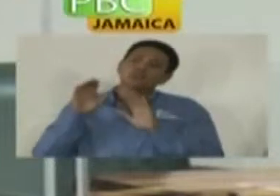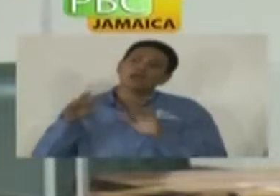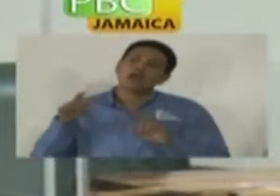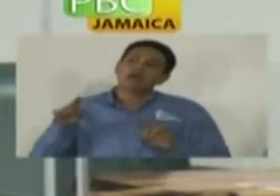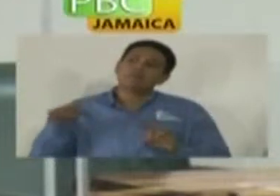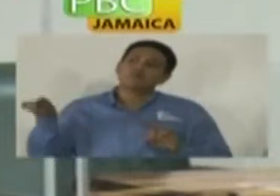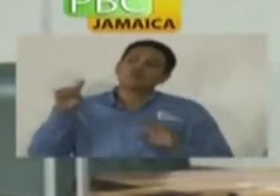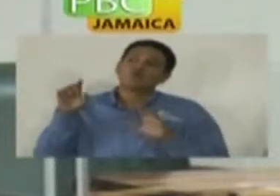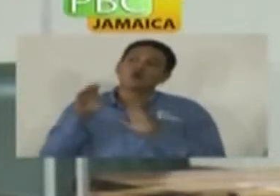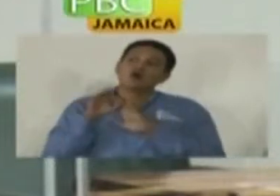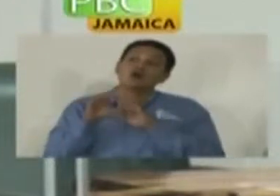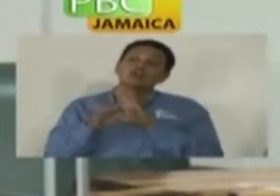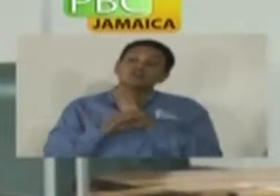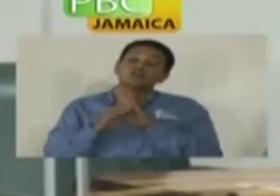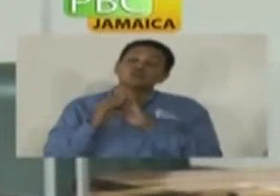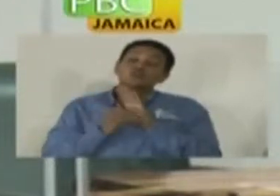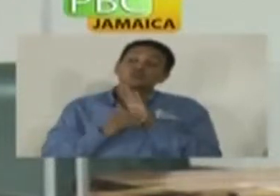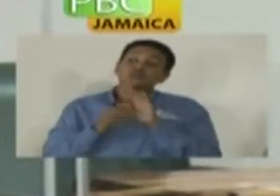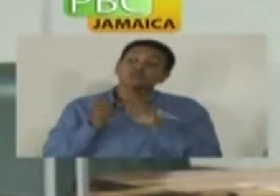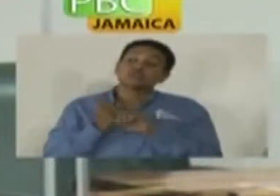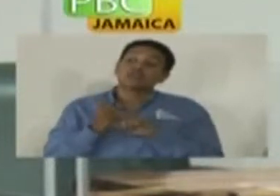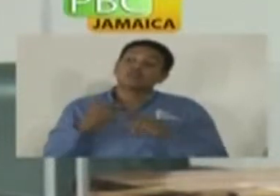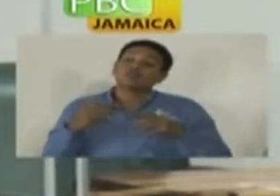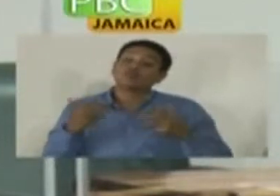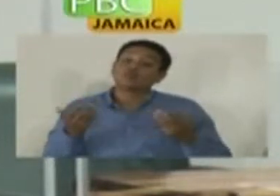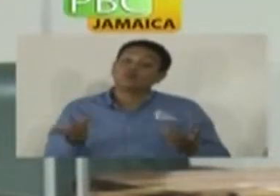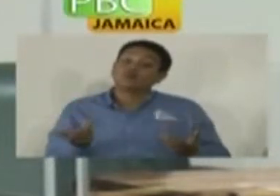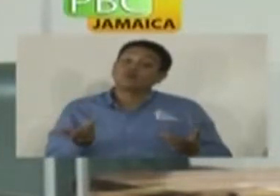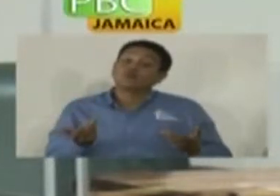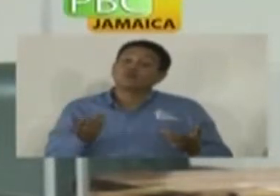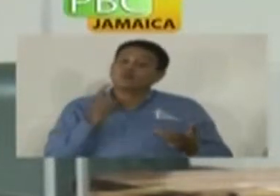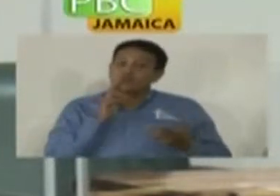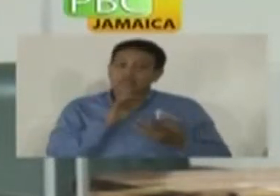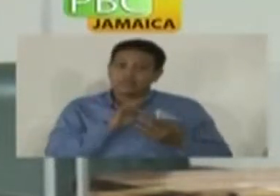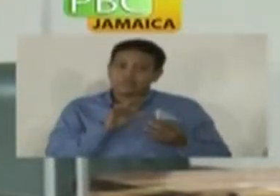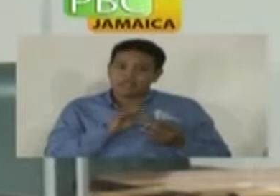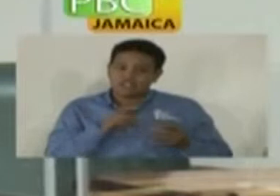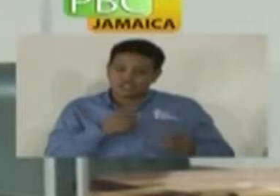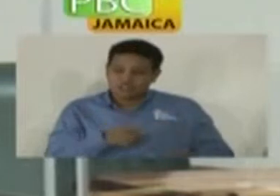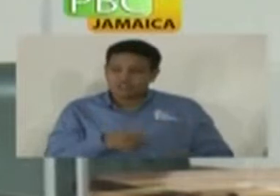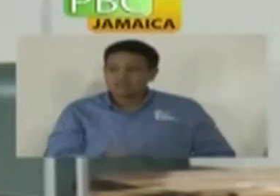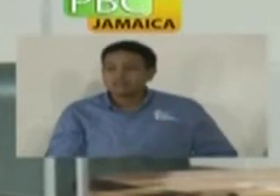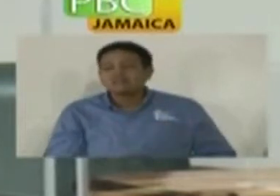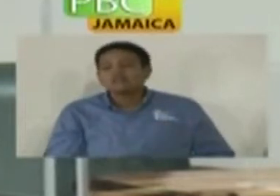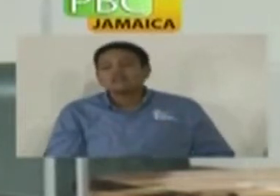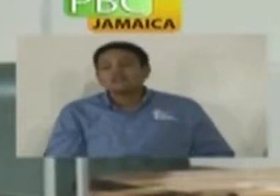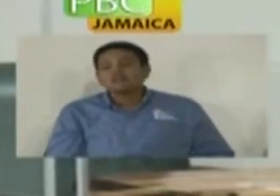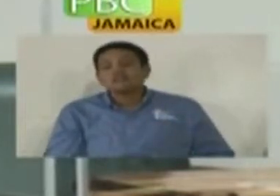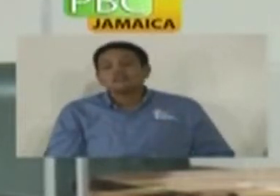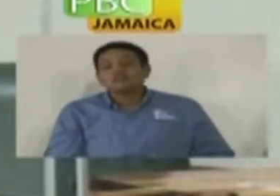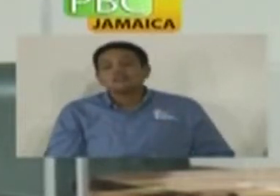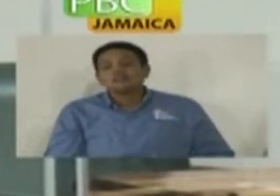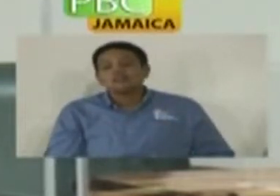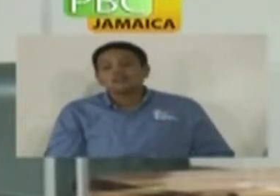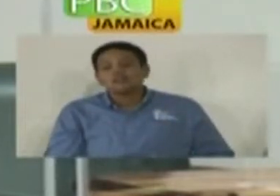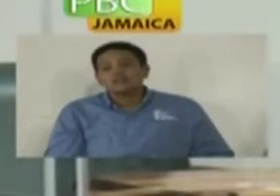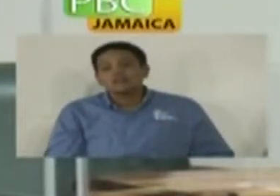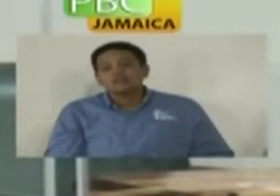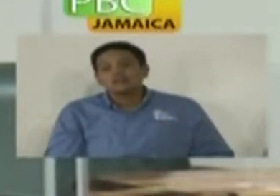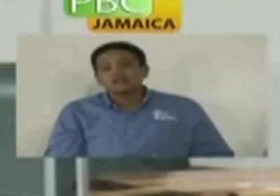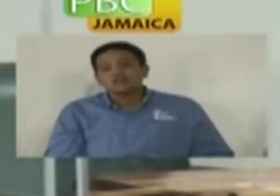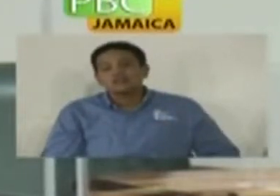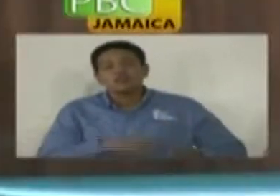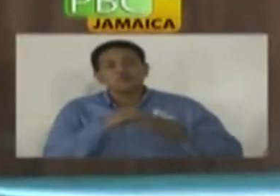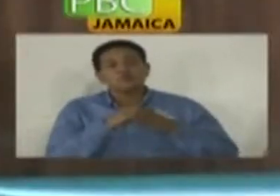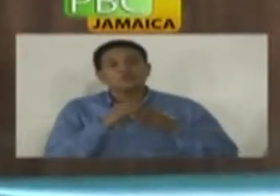those constitutions are mentioned, including, and of course, there's mention